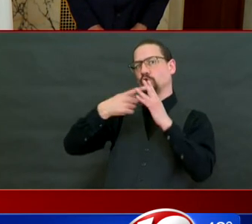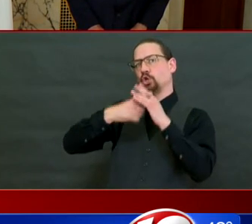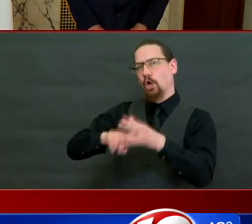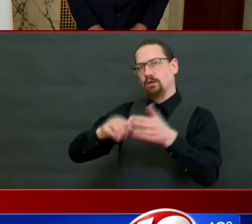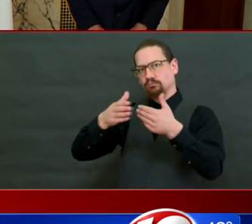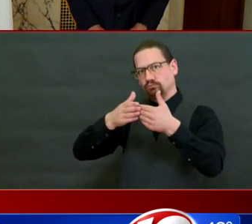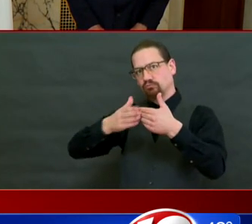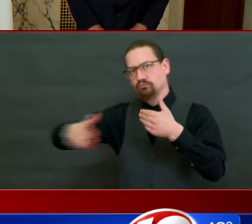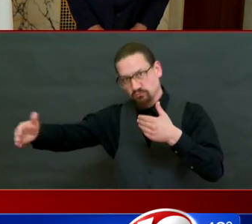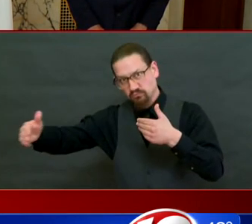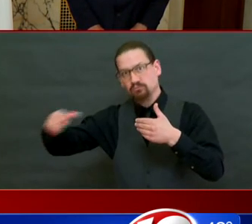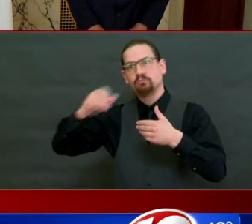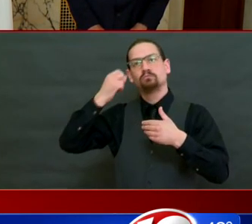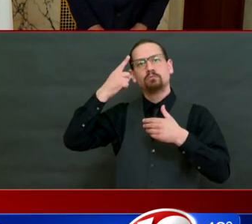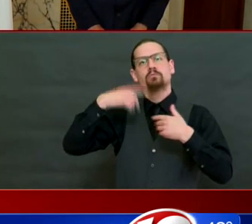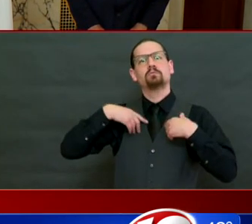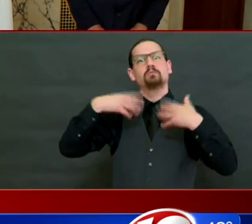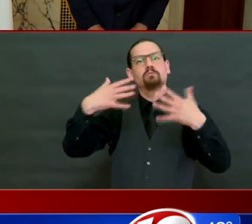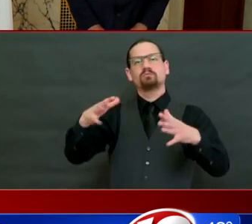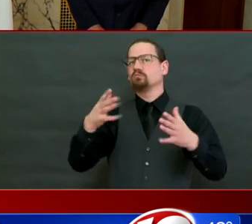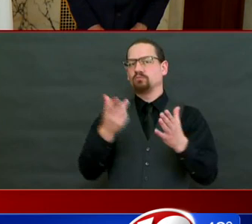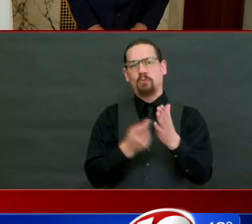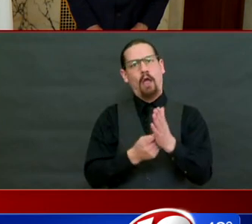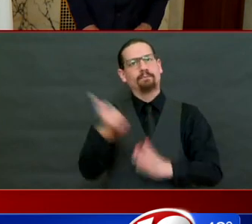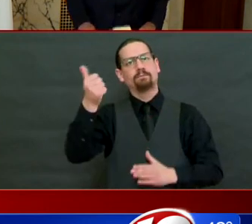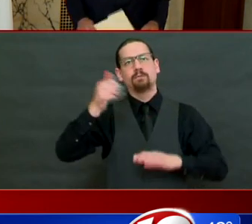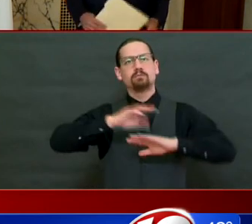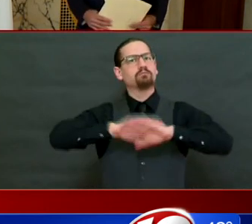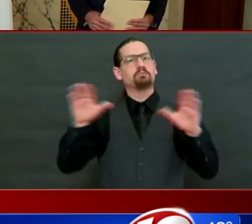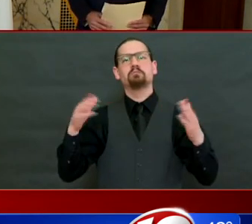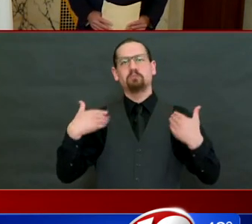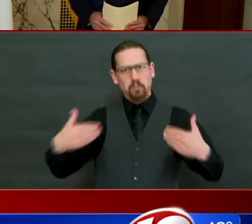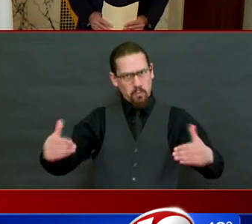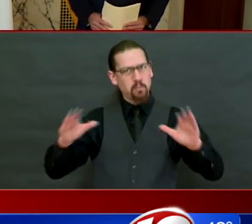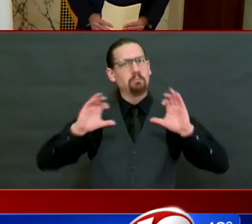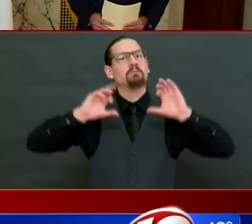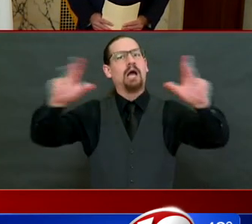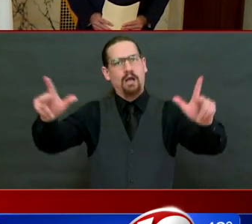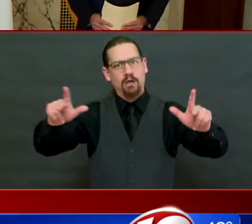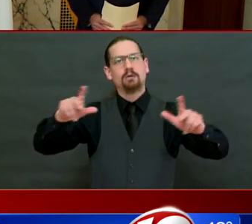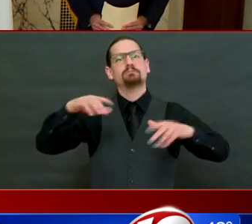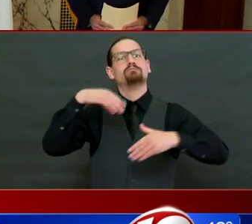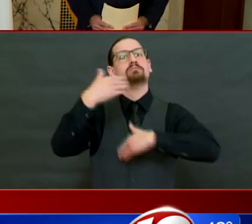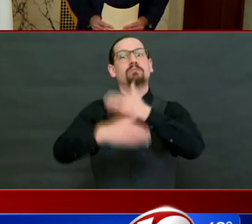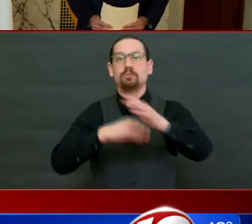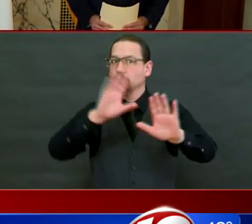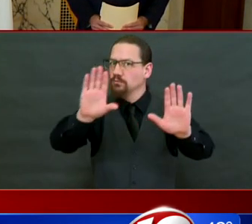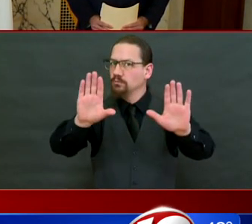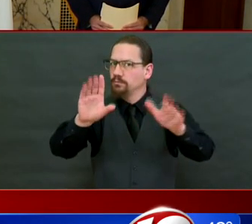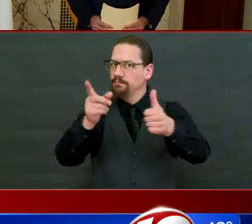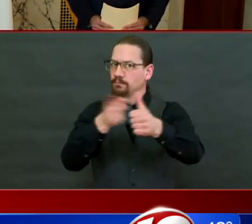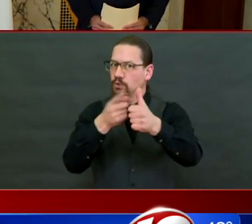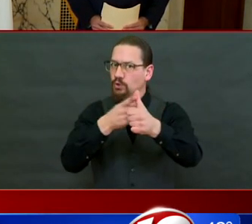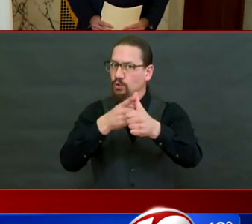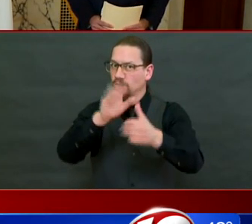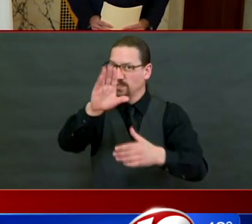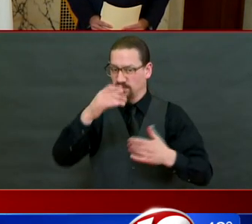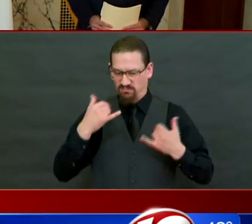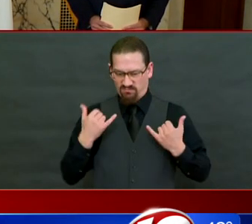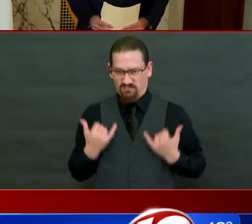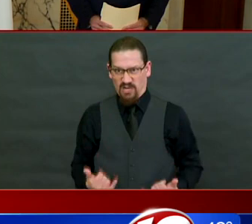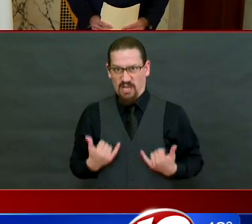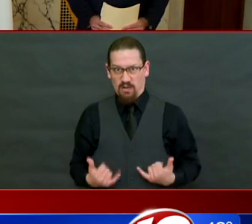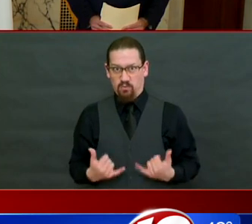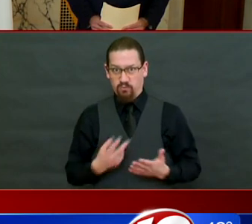If you guys all go out today and go back to work, slowly go back to work, slowly leave your homes in the next 2 weeks, I will not